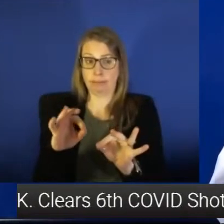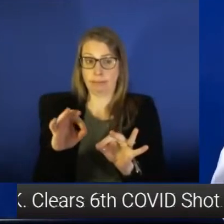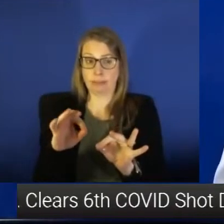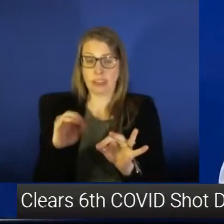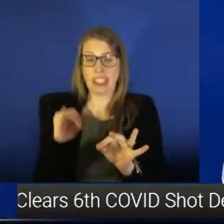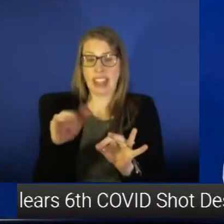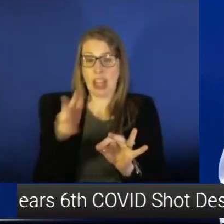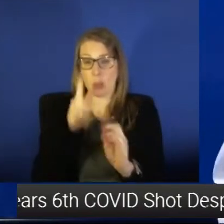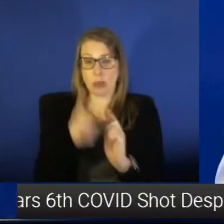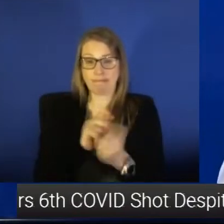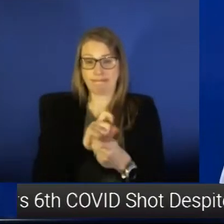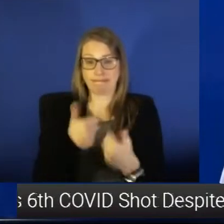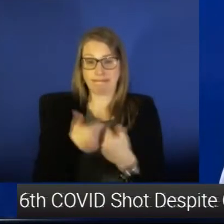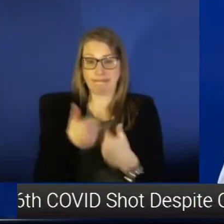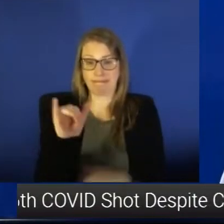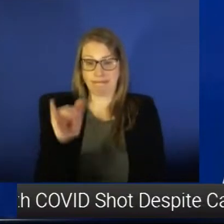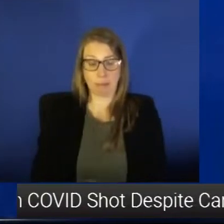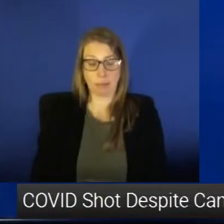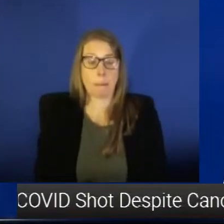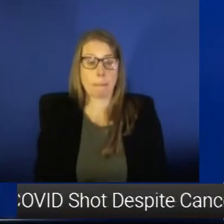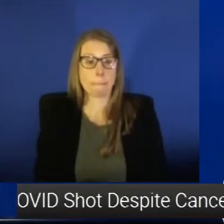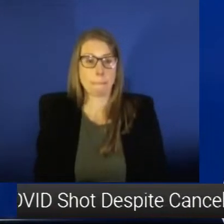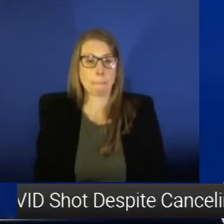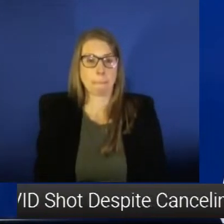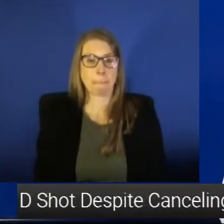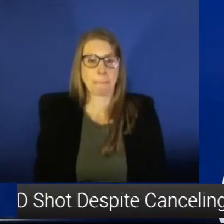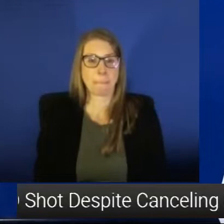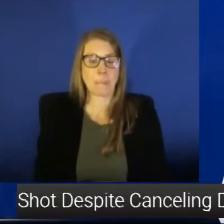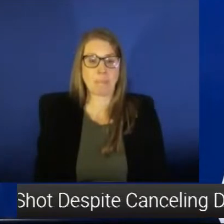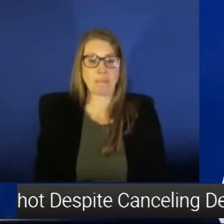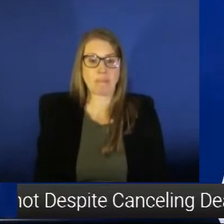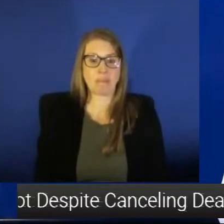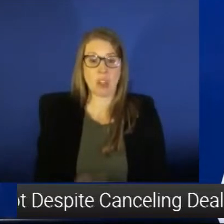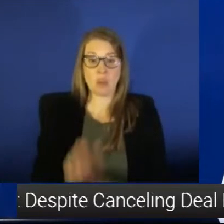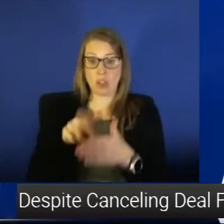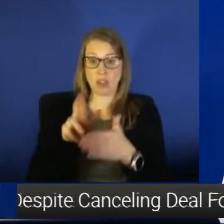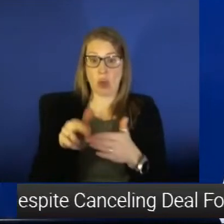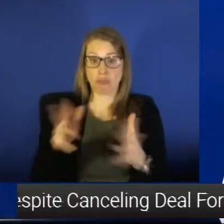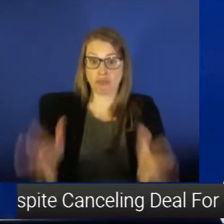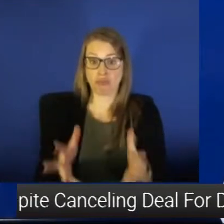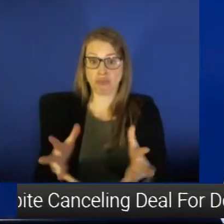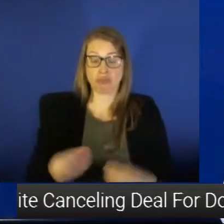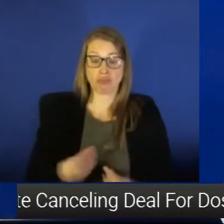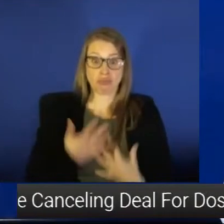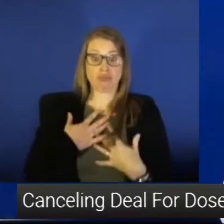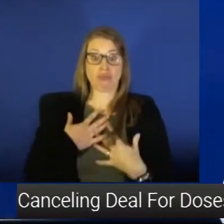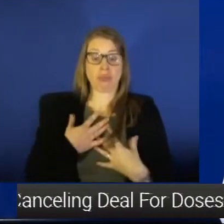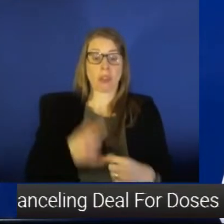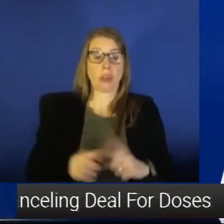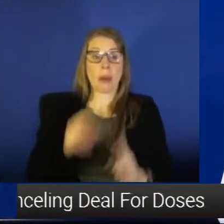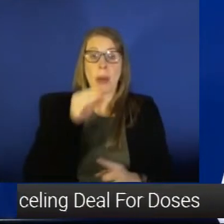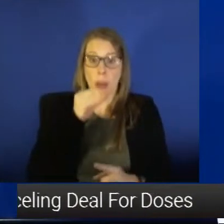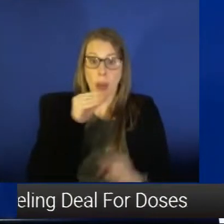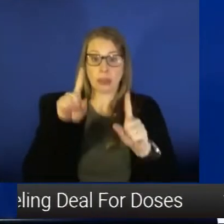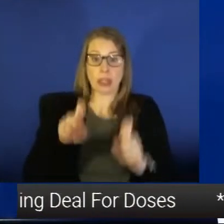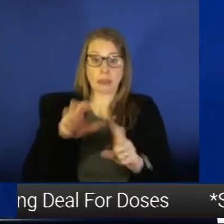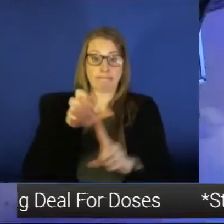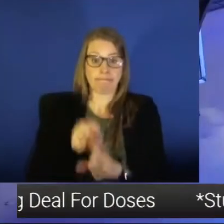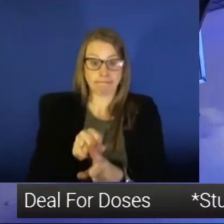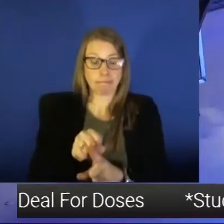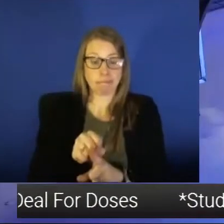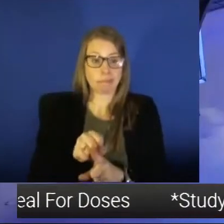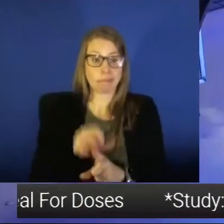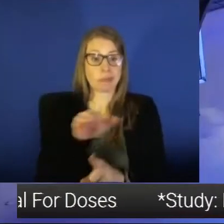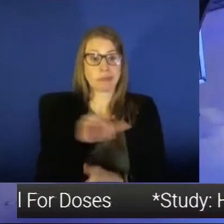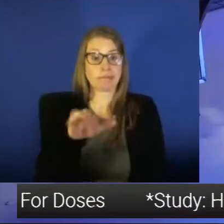that goes. But I'm encouraged by the results from the breathalyzer test. It looks really good, about the same as your other home tests do. Dr. Barkman,